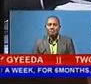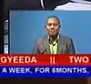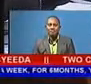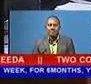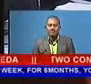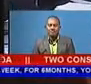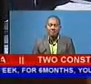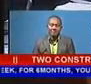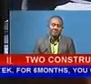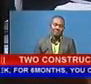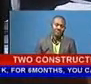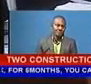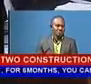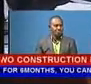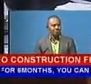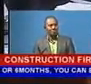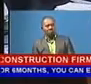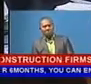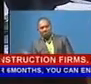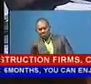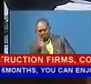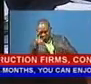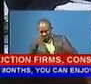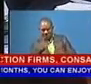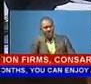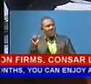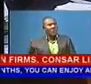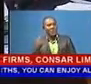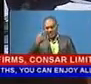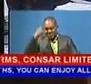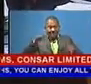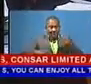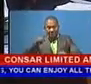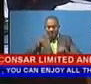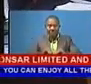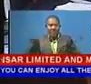the scope of re-examination is not limited to clearing only ambiguities.